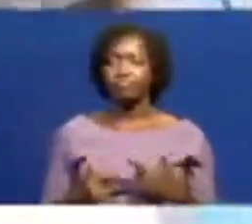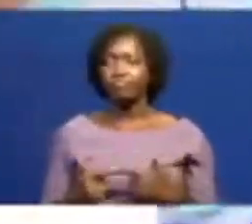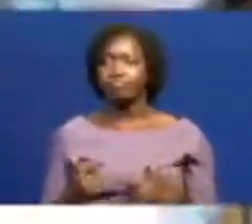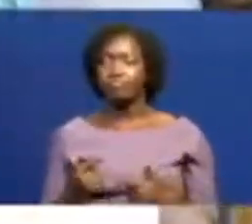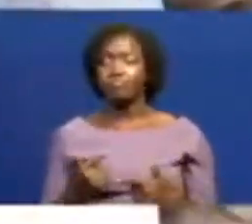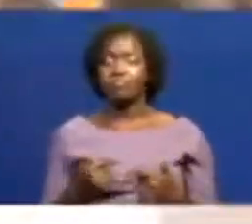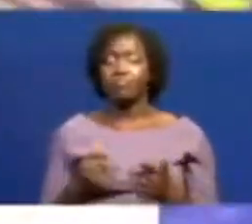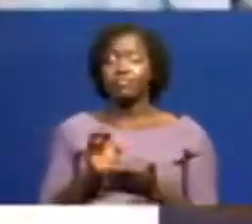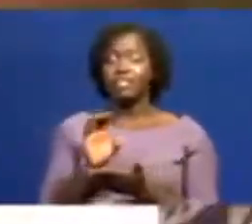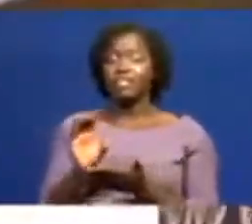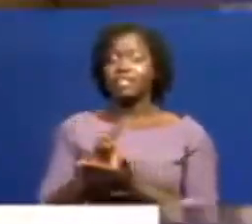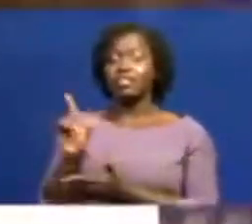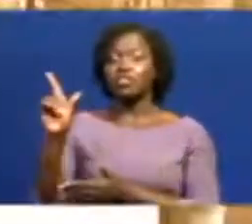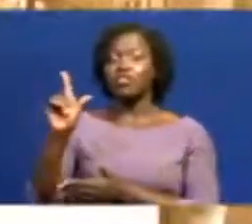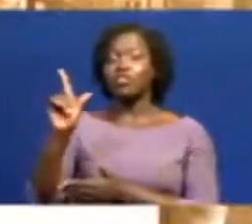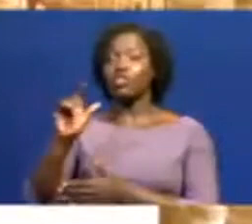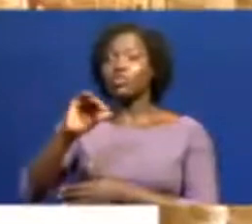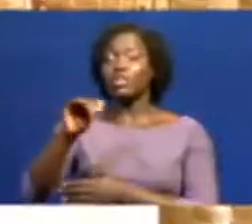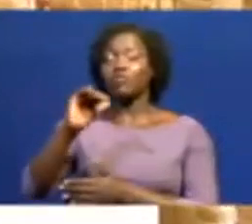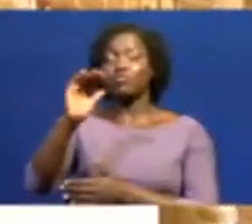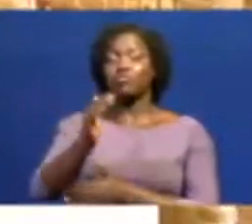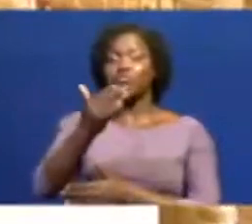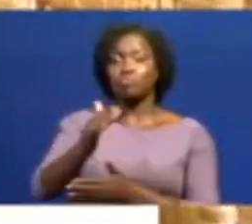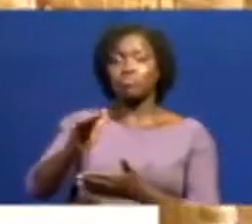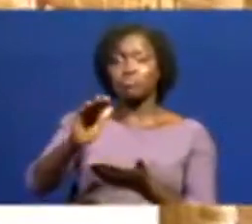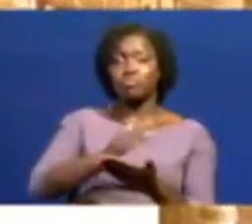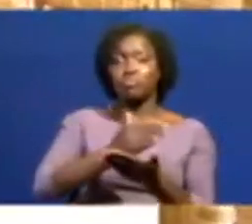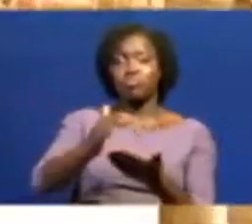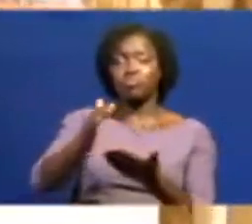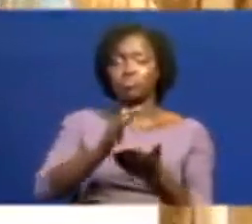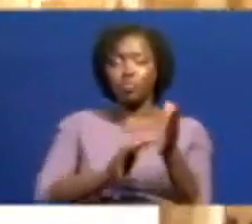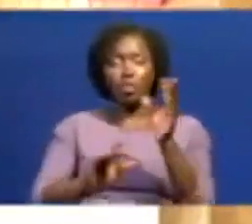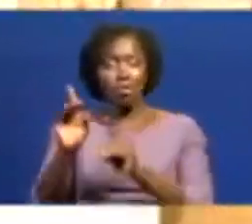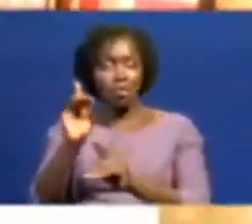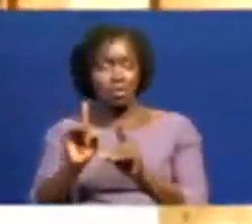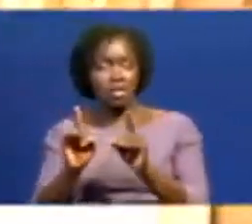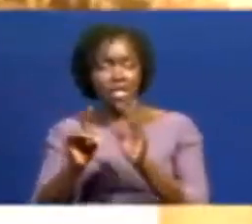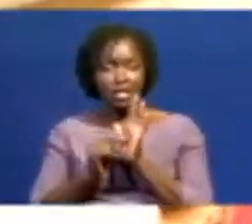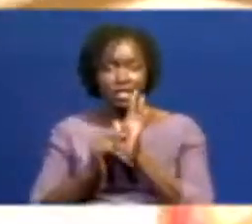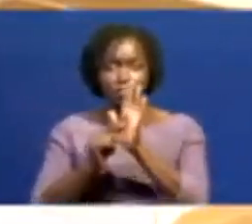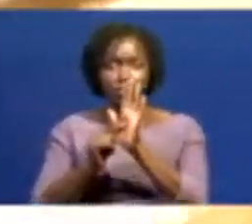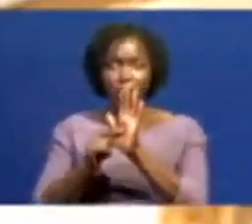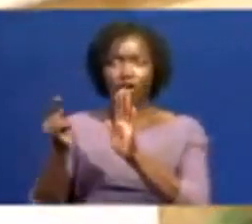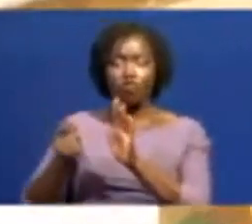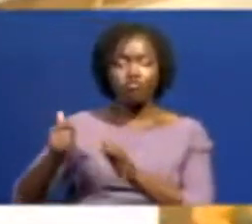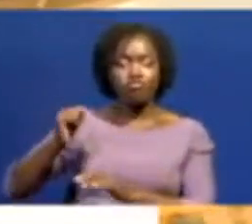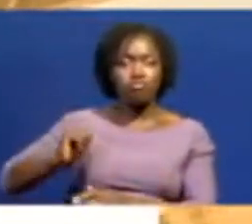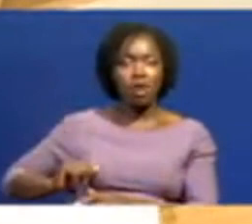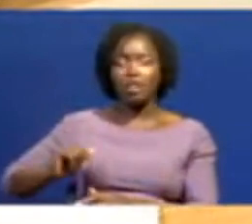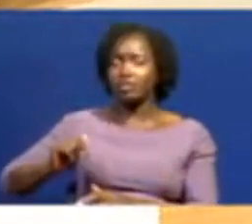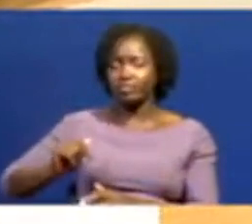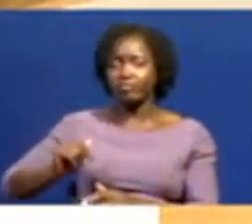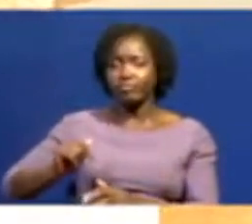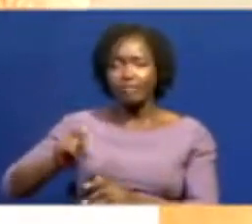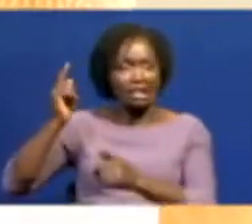At the heart of Lodwar town, song, dance and a display of art and craft, these women are keeping an old tradition